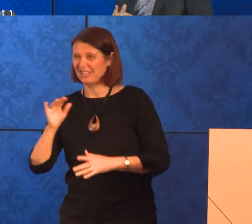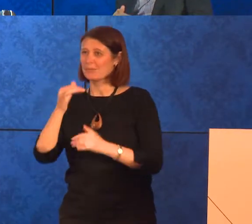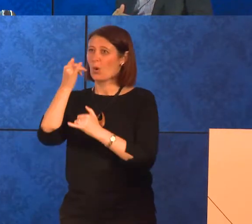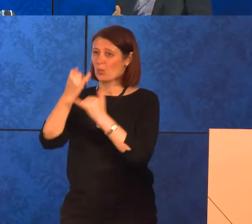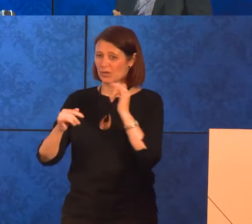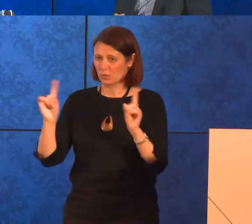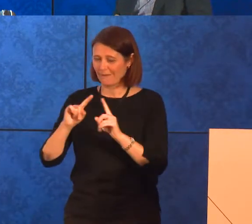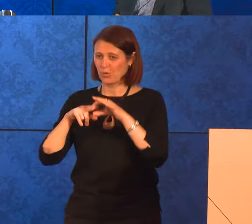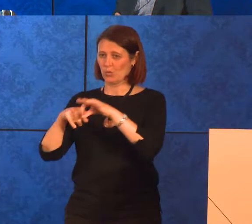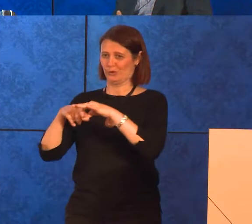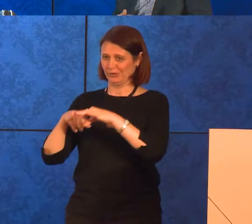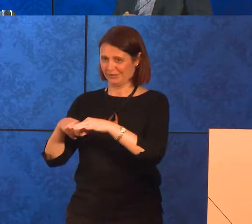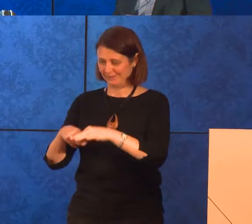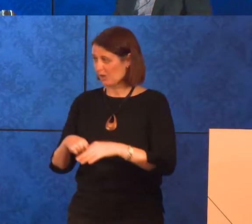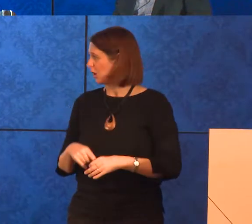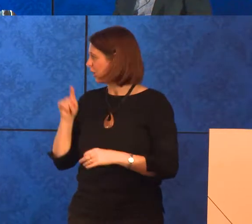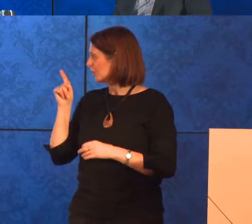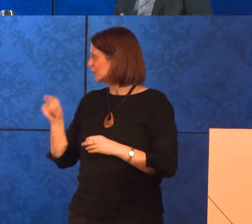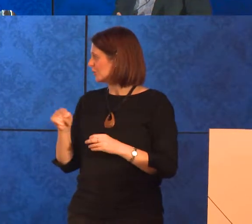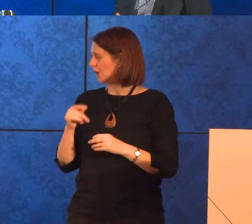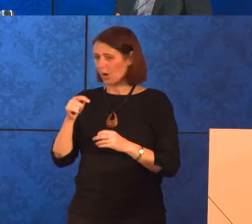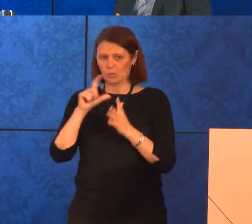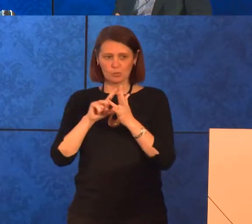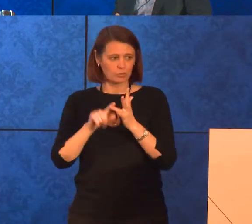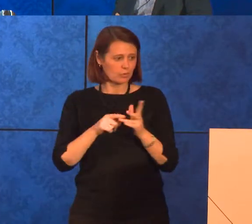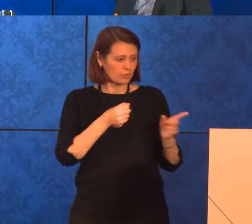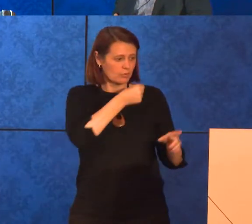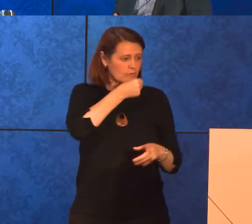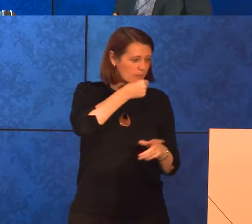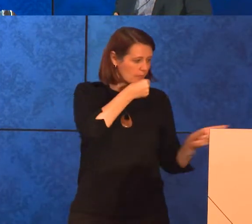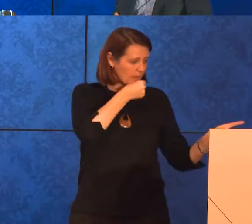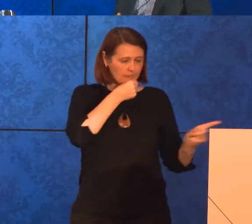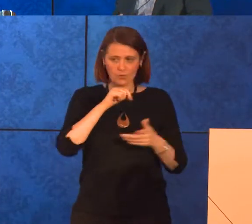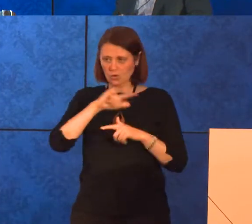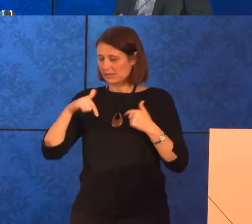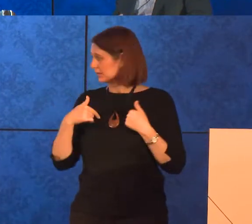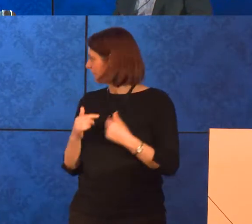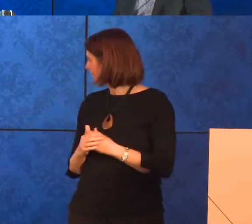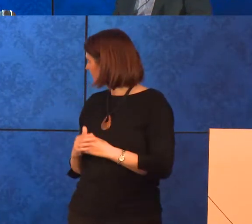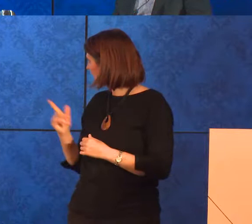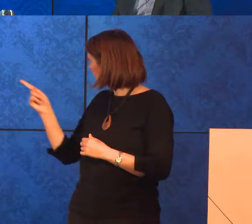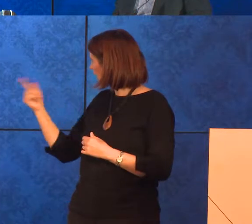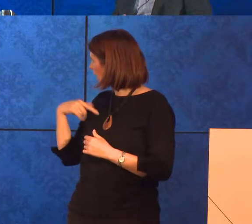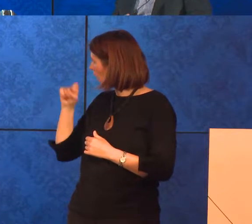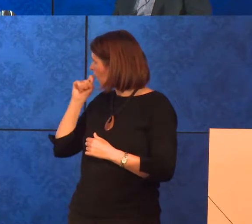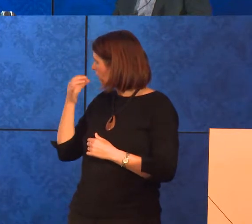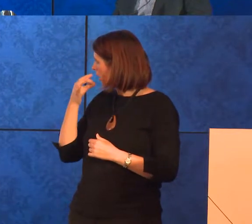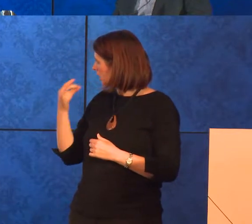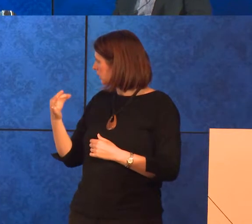questions. So Wayne, I believe you've been pressed into service to do roving mic for us. And I might get